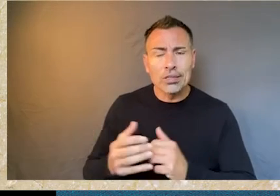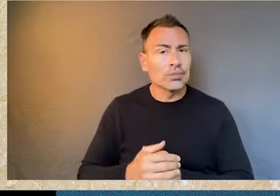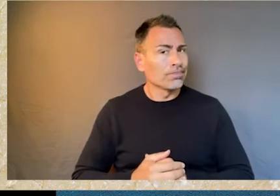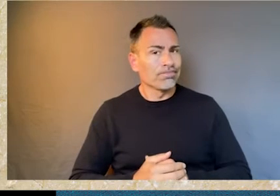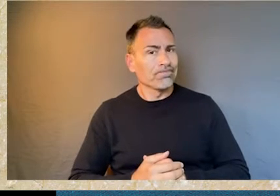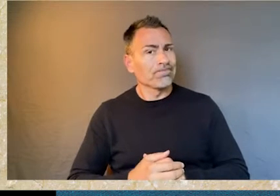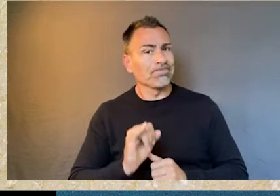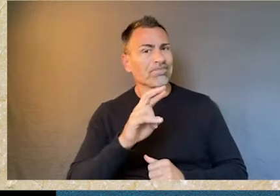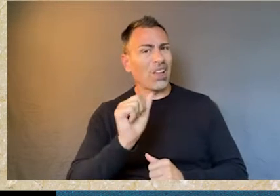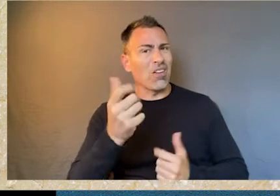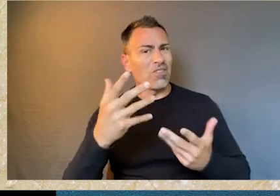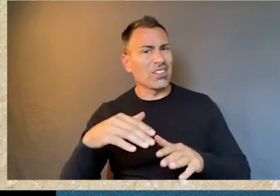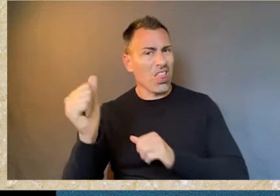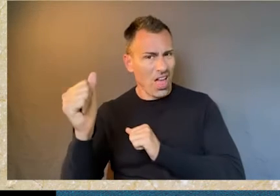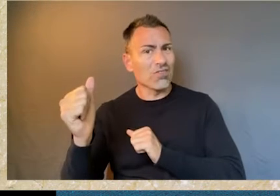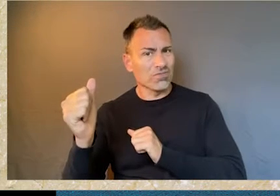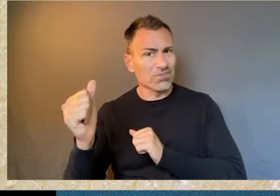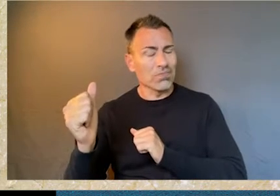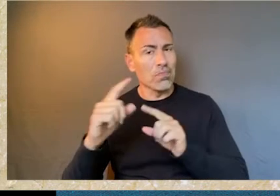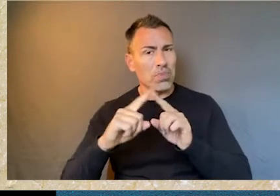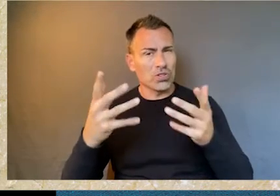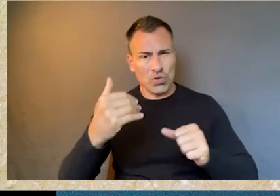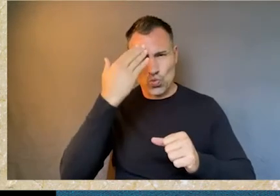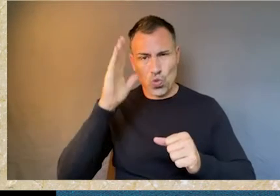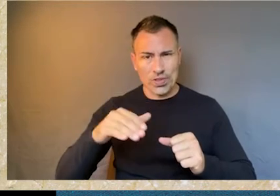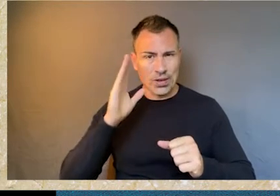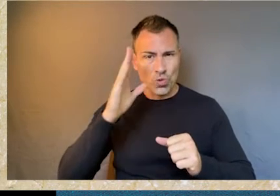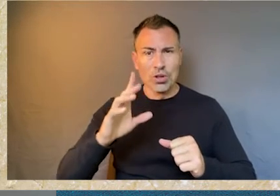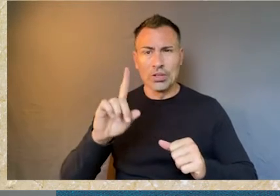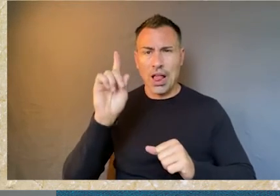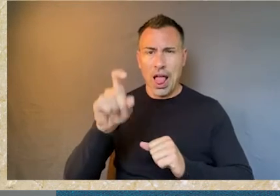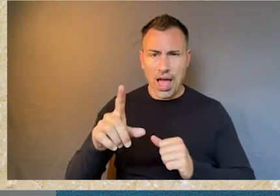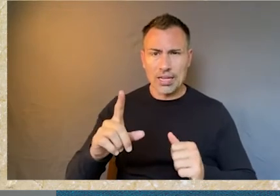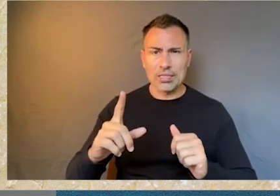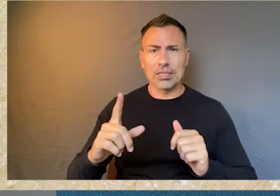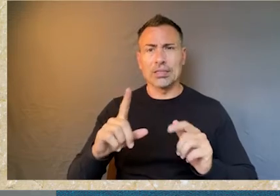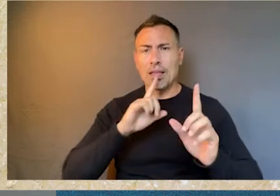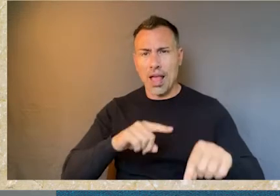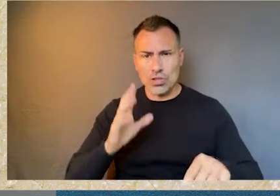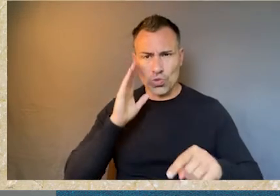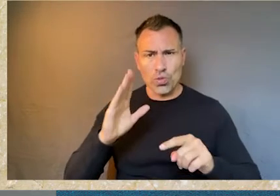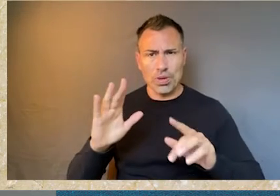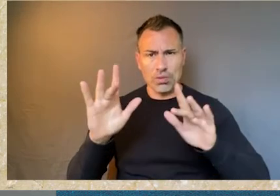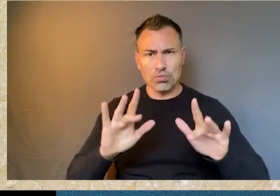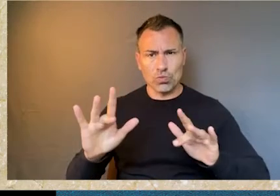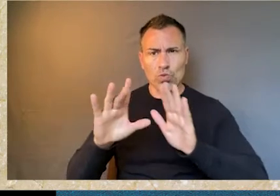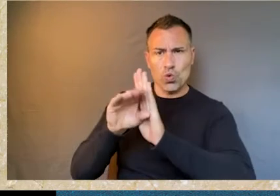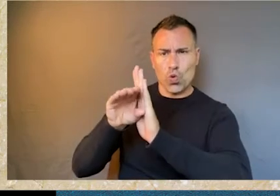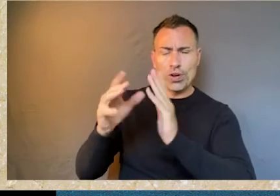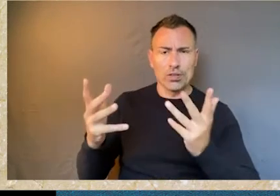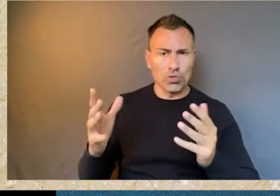that this question an answer is being recorded. So thank you. Okay, great. Do we have other questions? Not at this